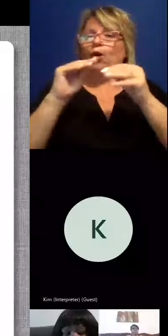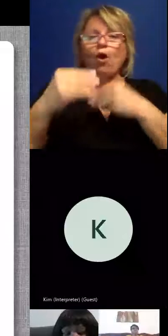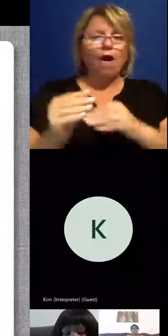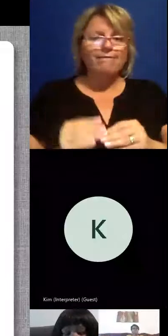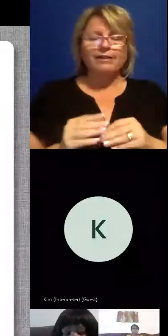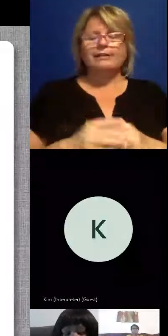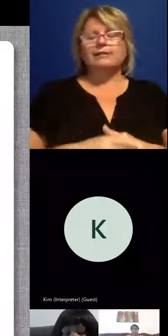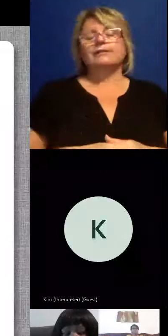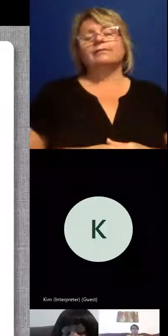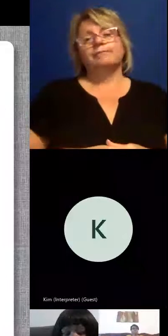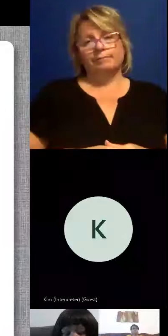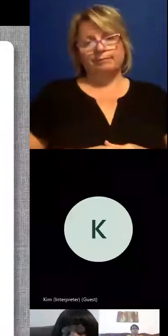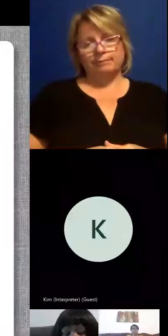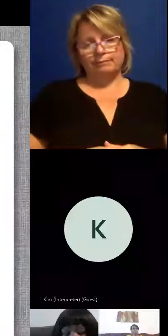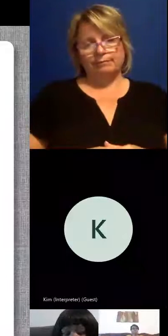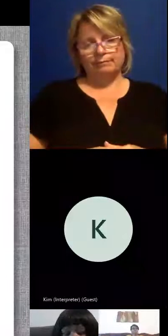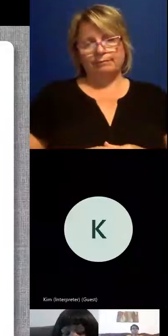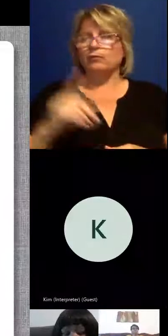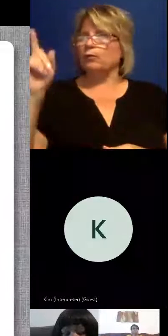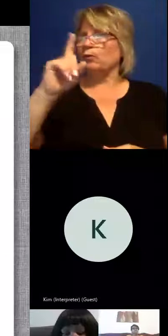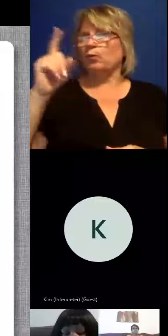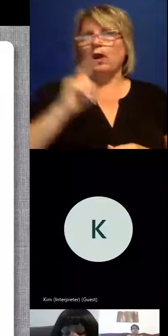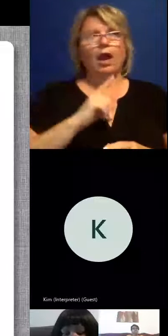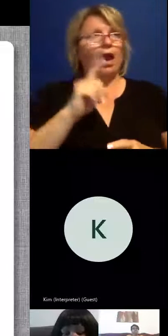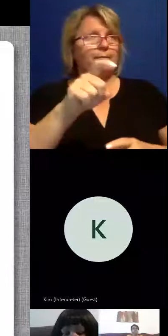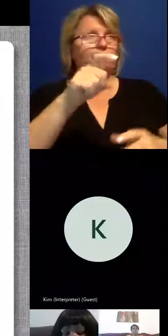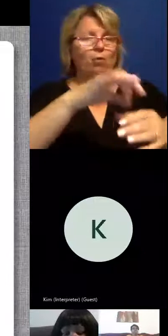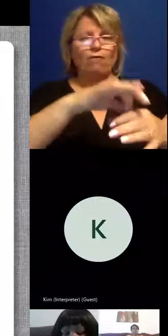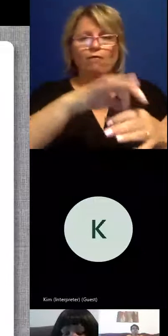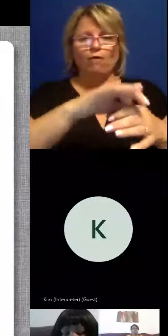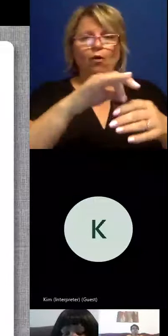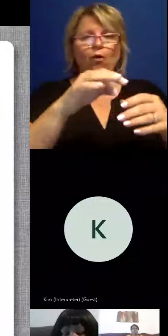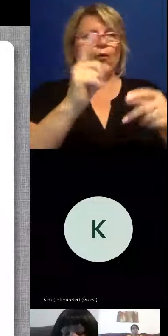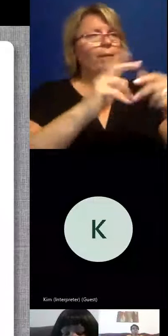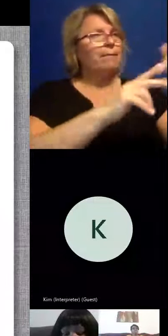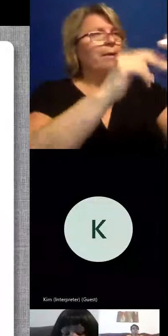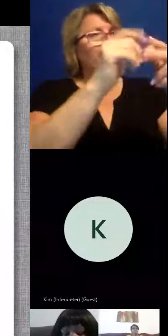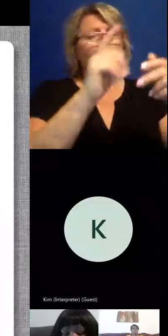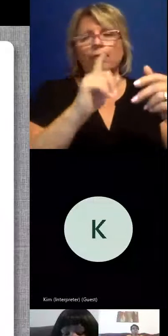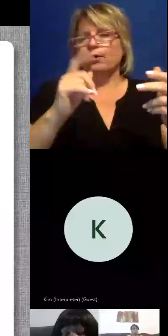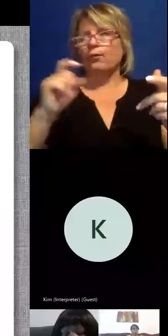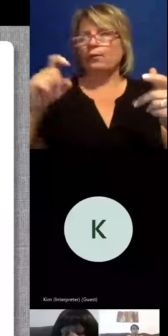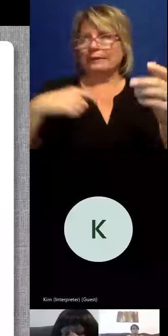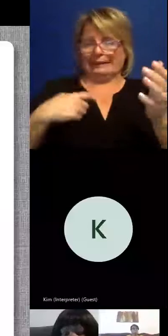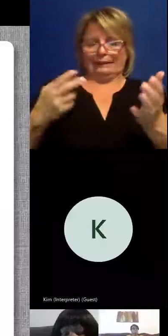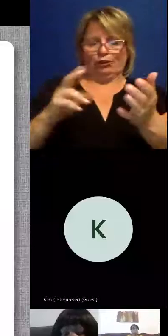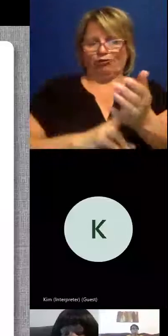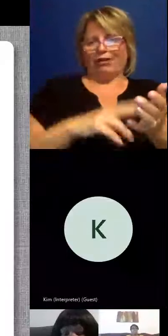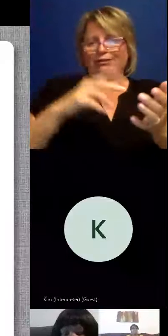office? Where is my phone location? What do I need to register